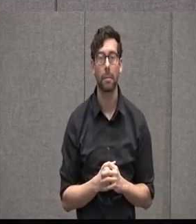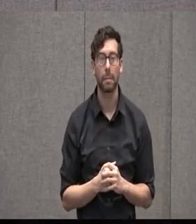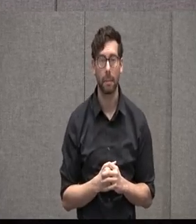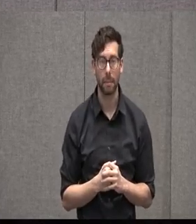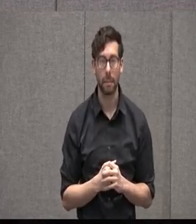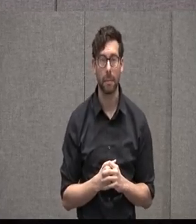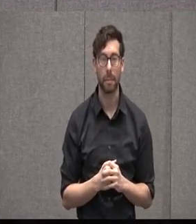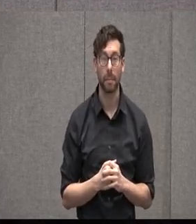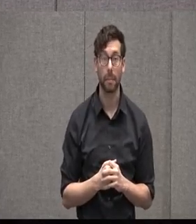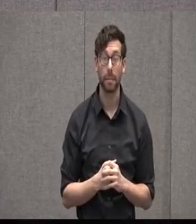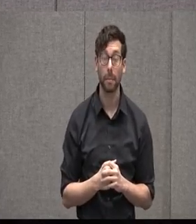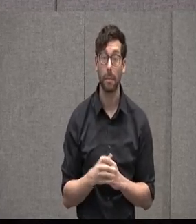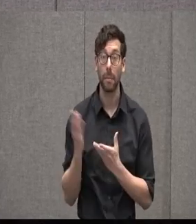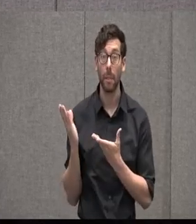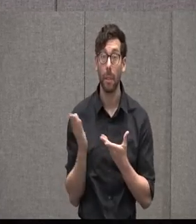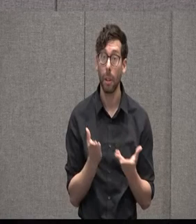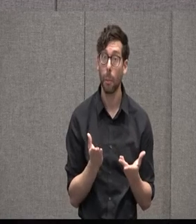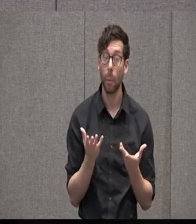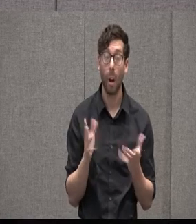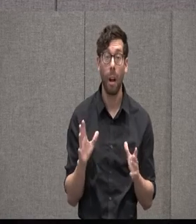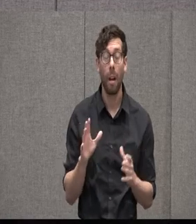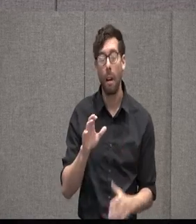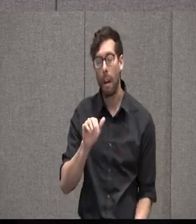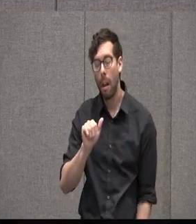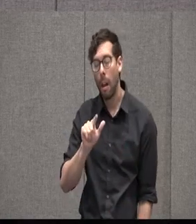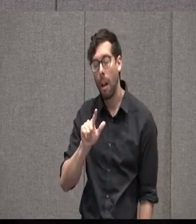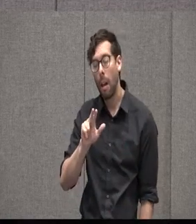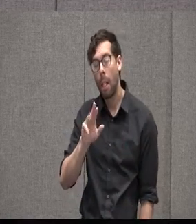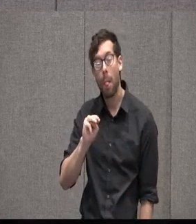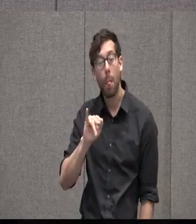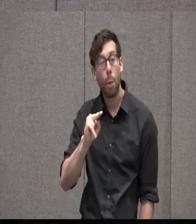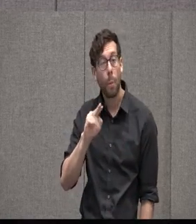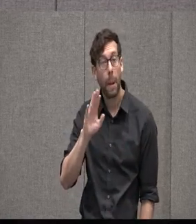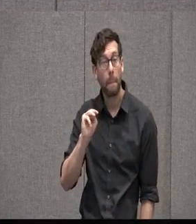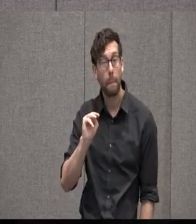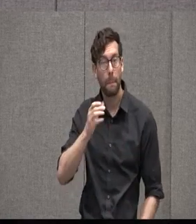I have an aluminum can.